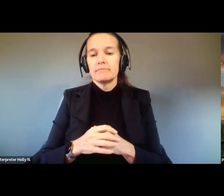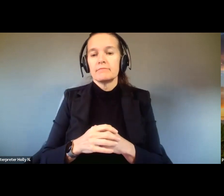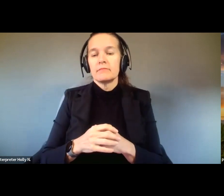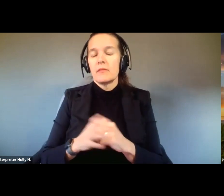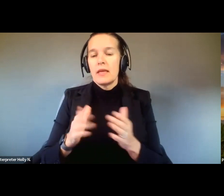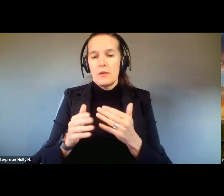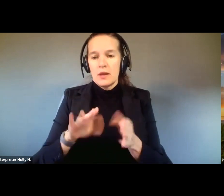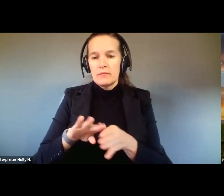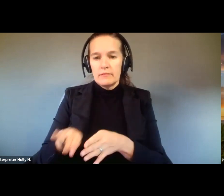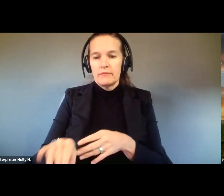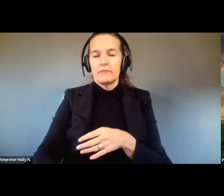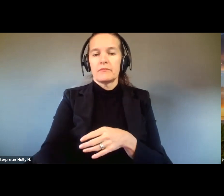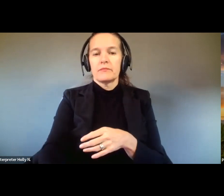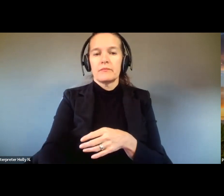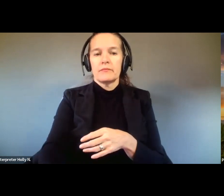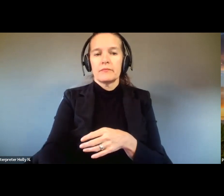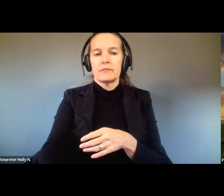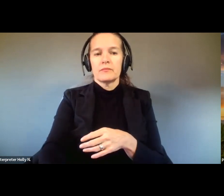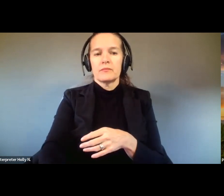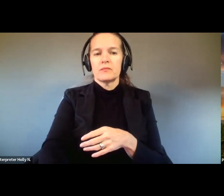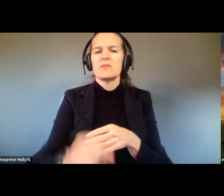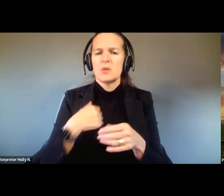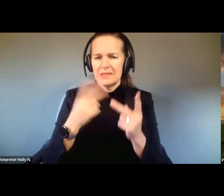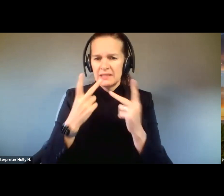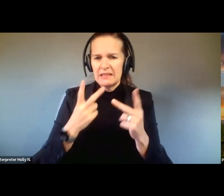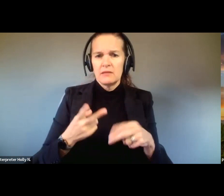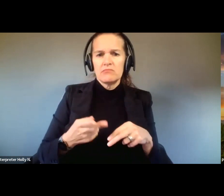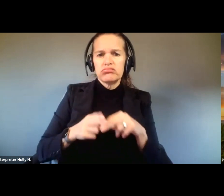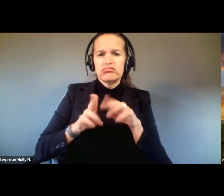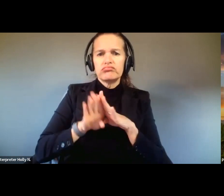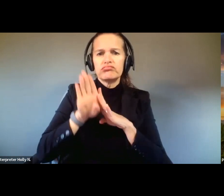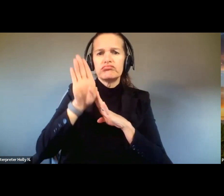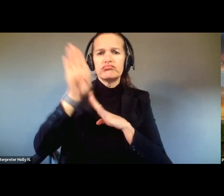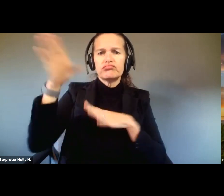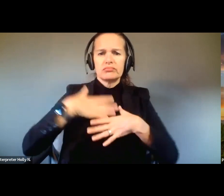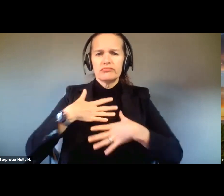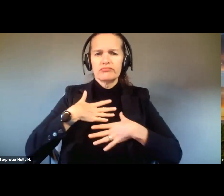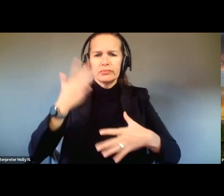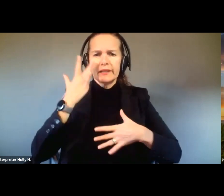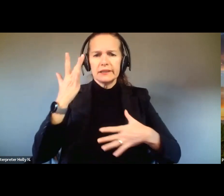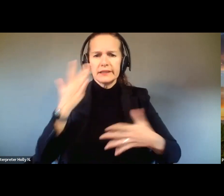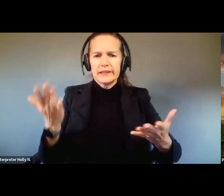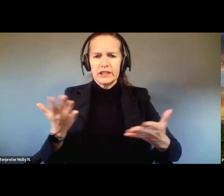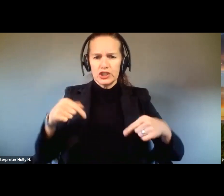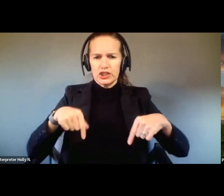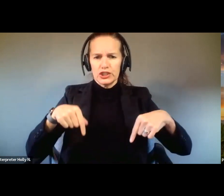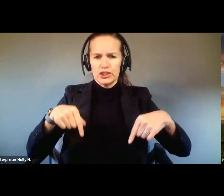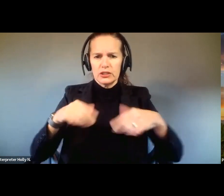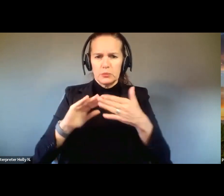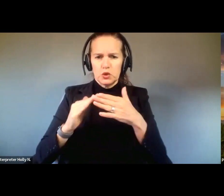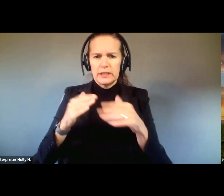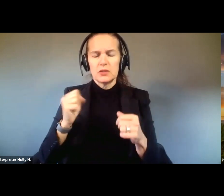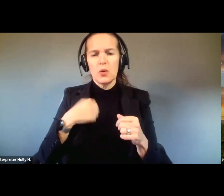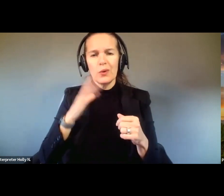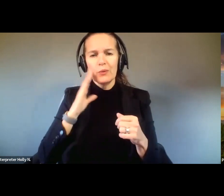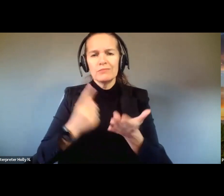anyway, as I was saying, we are seeing a rising number of respiratory illness cases in our community, and we're going to hear today about some of